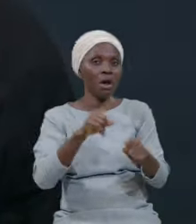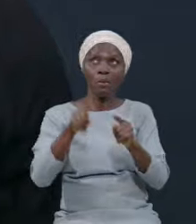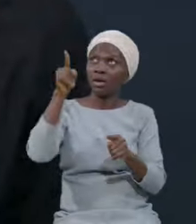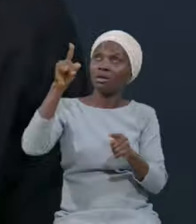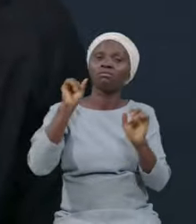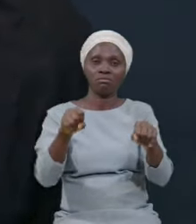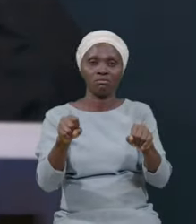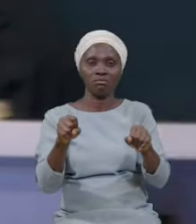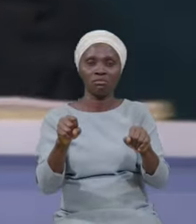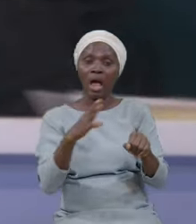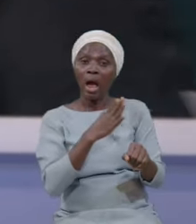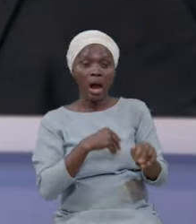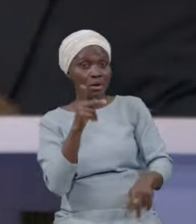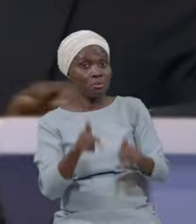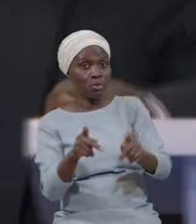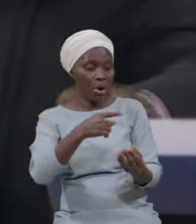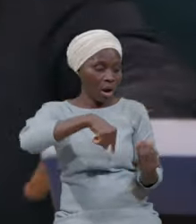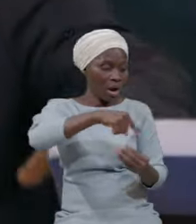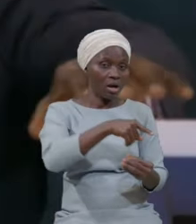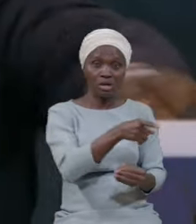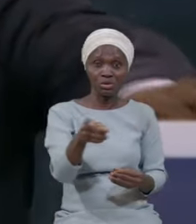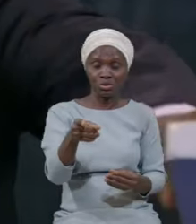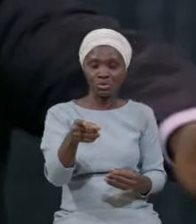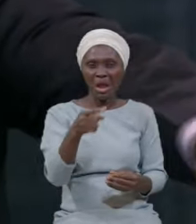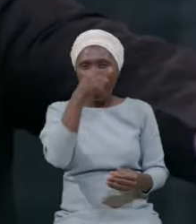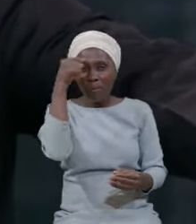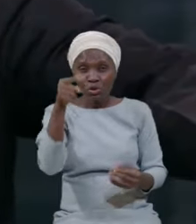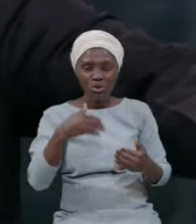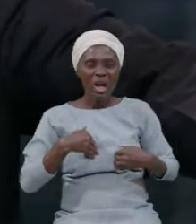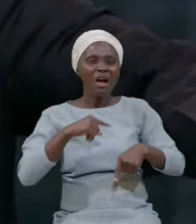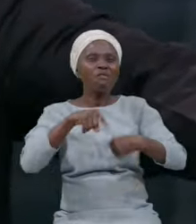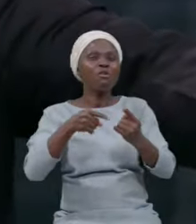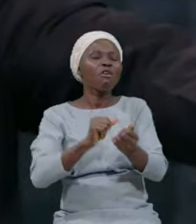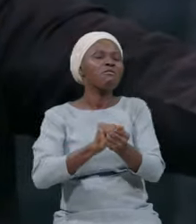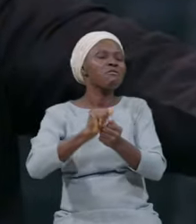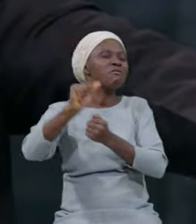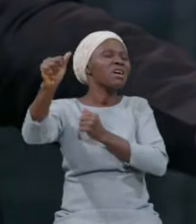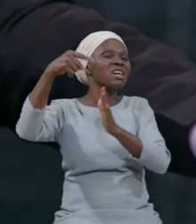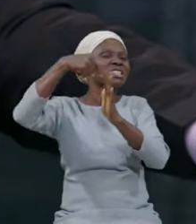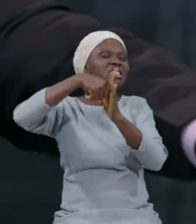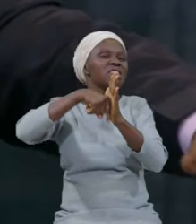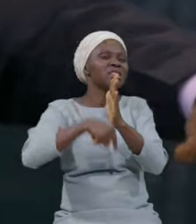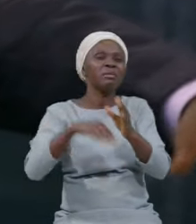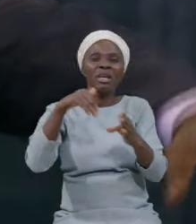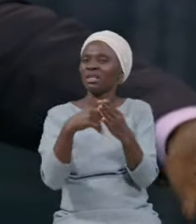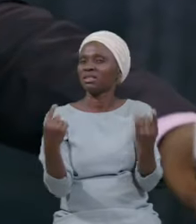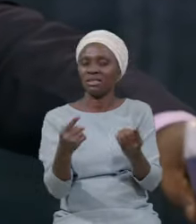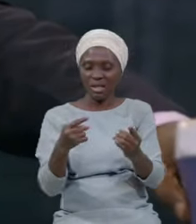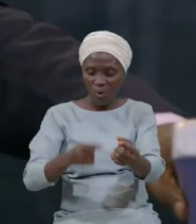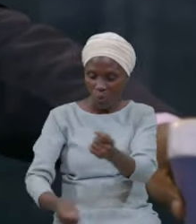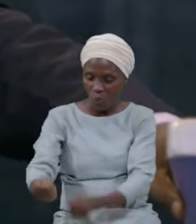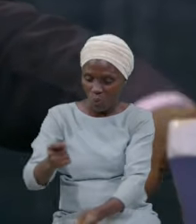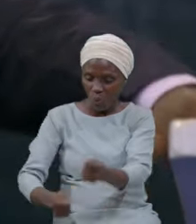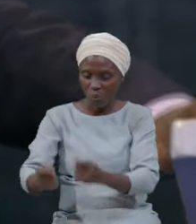people around you may, because you've gone so far, you've gone to the depth of that well, but the